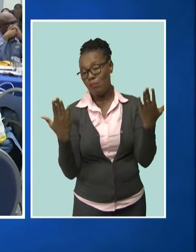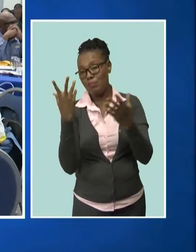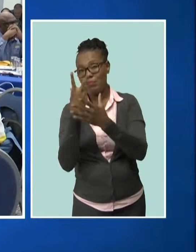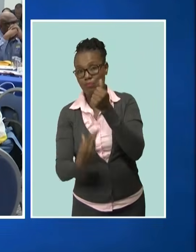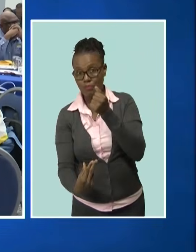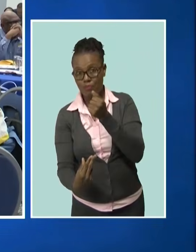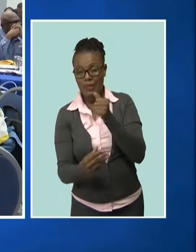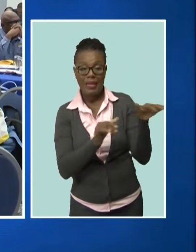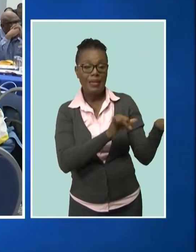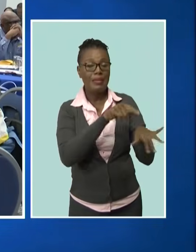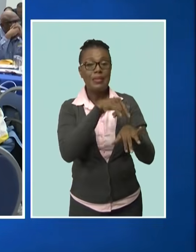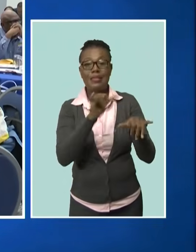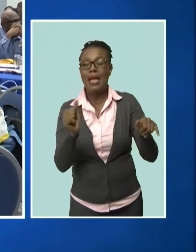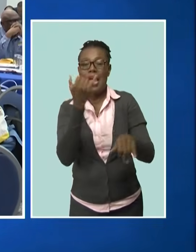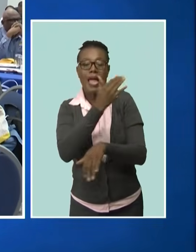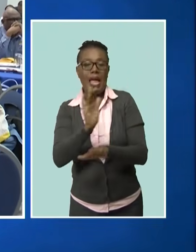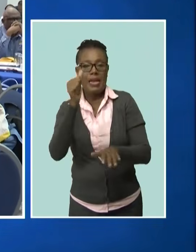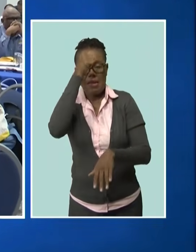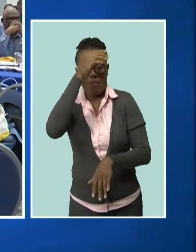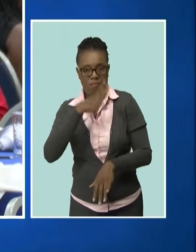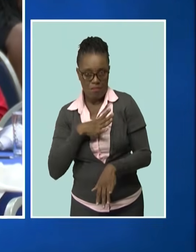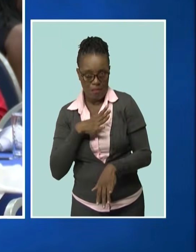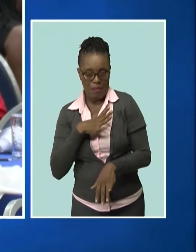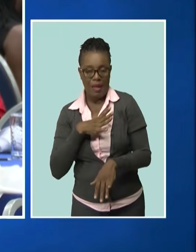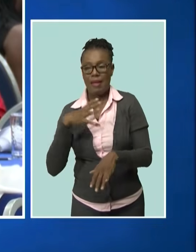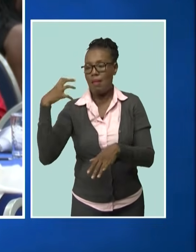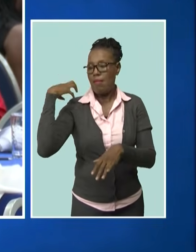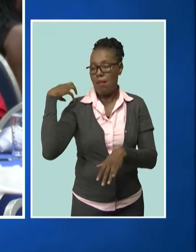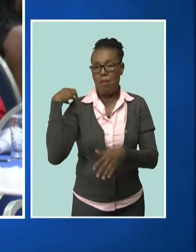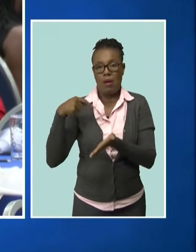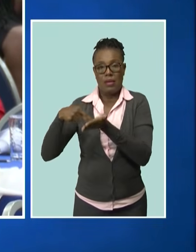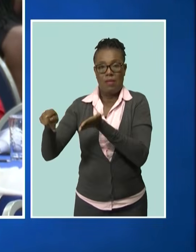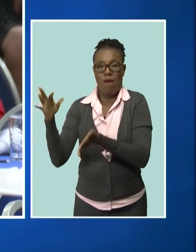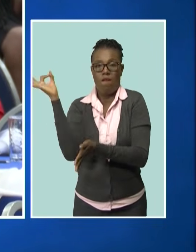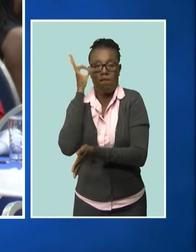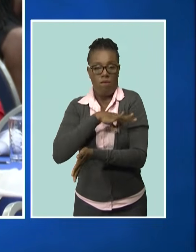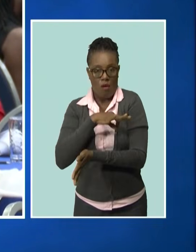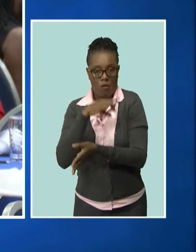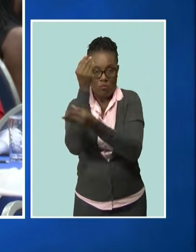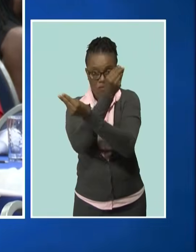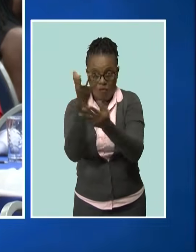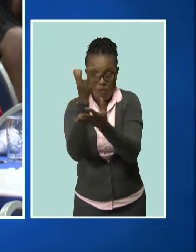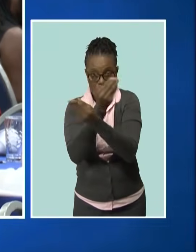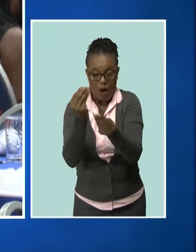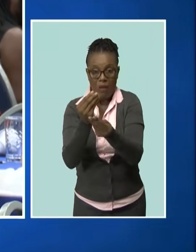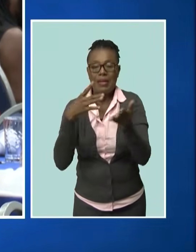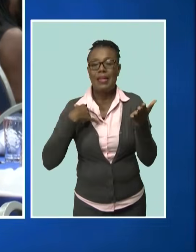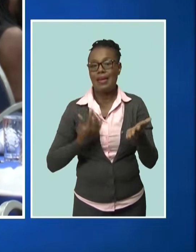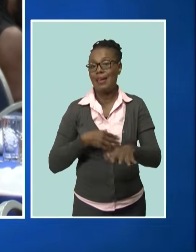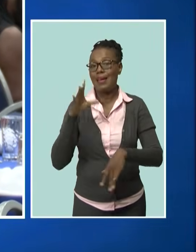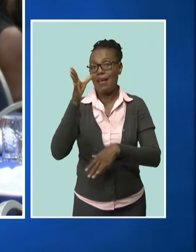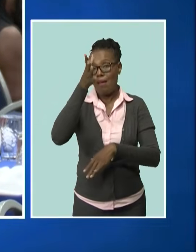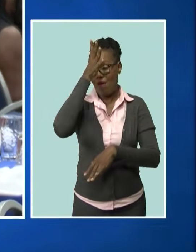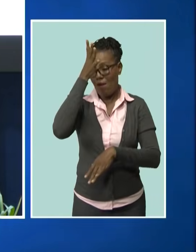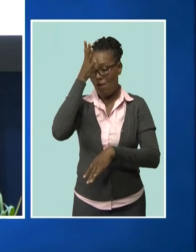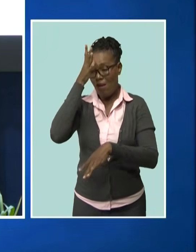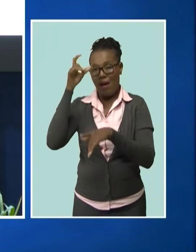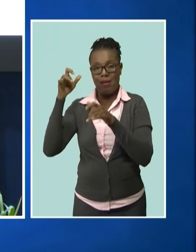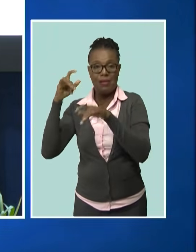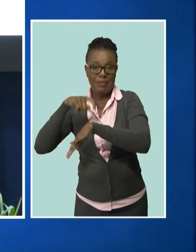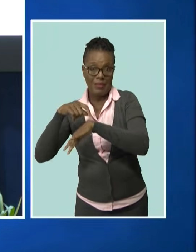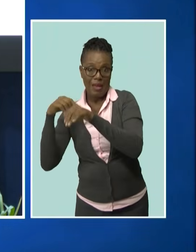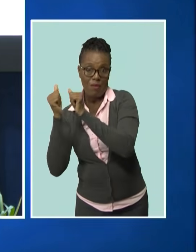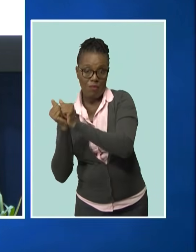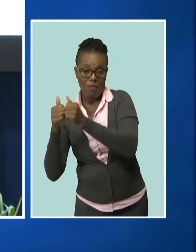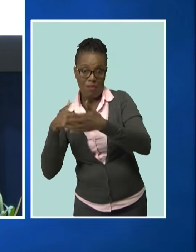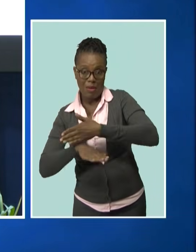who provides false information to his employer to secure paternity leave could face fines and/or imprisonment. An